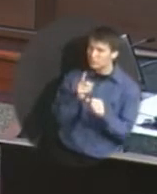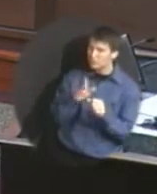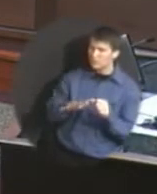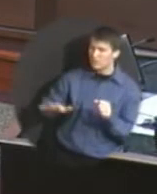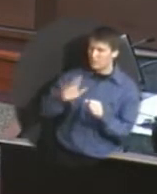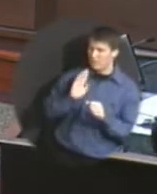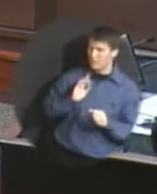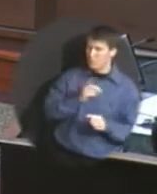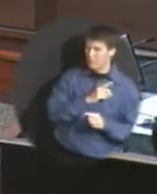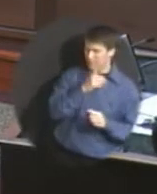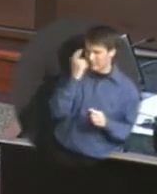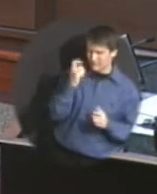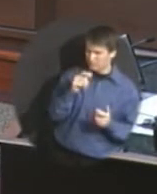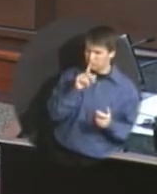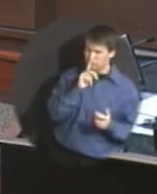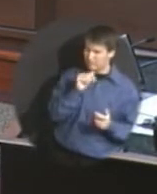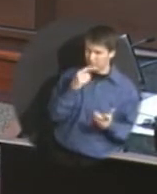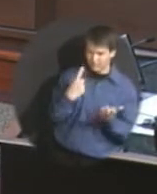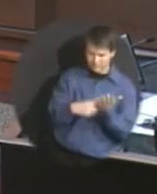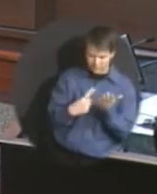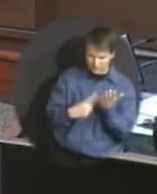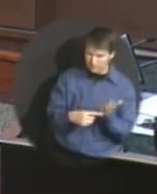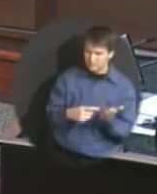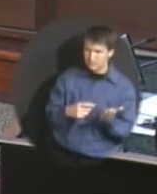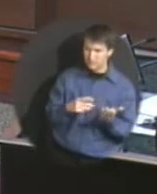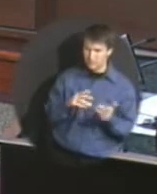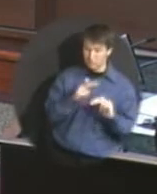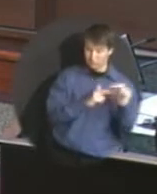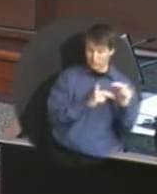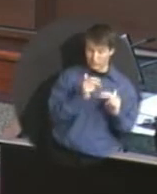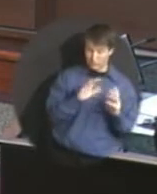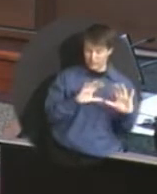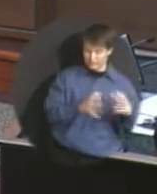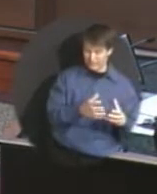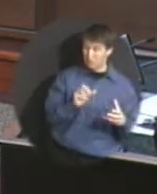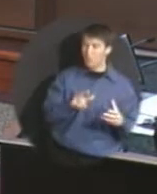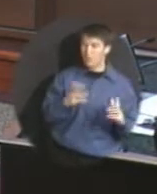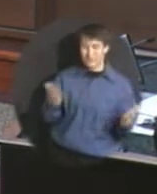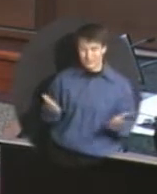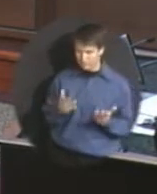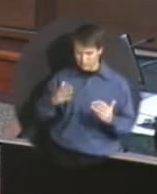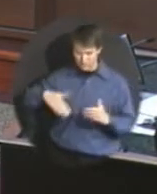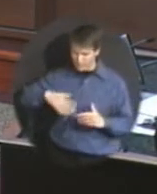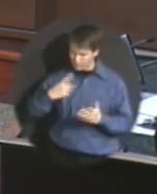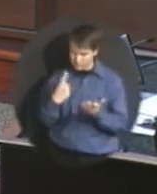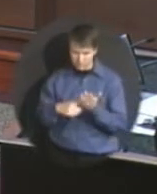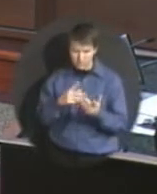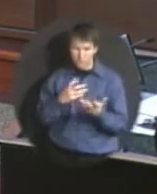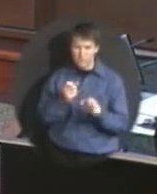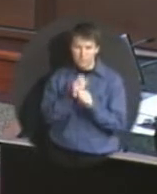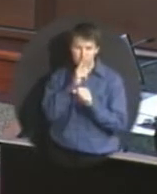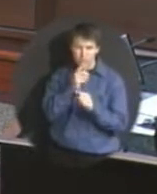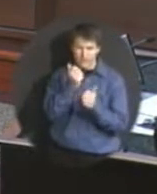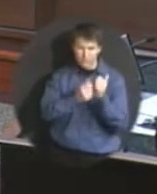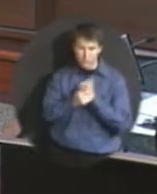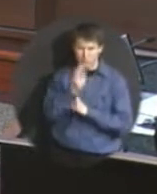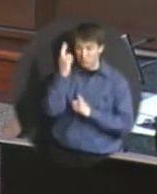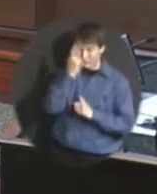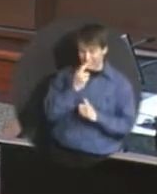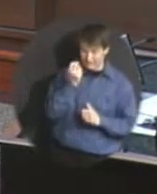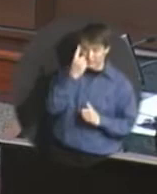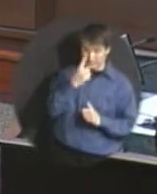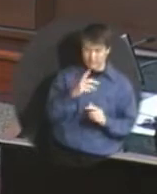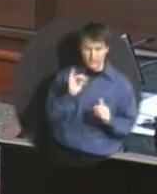not a discussion we've had here or in the construction committee. So I just wanted to make sure everybody realized that's what we're doing.